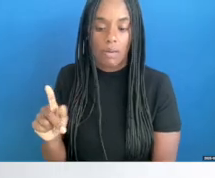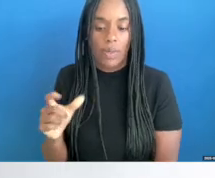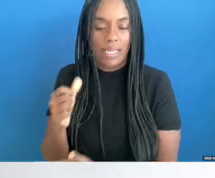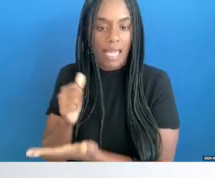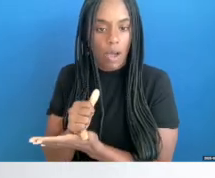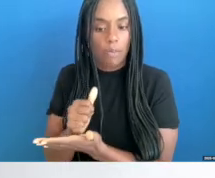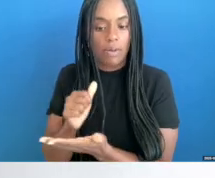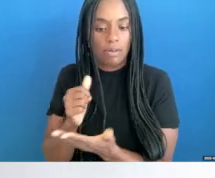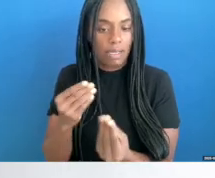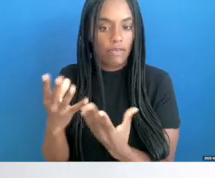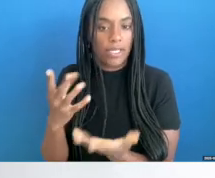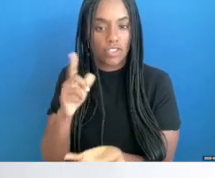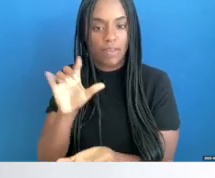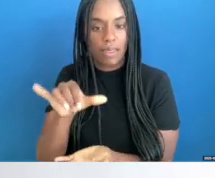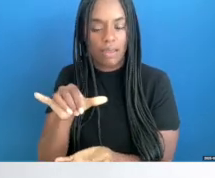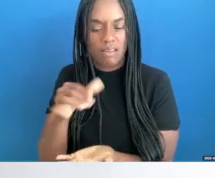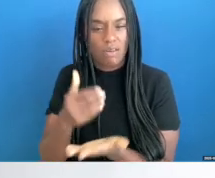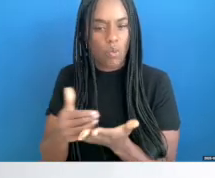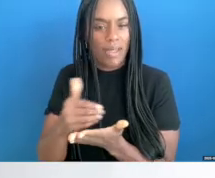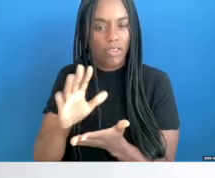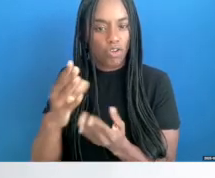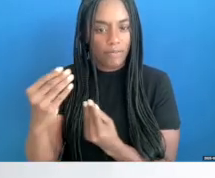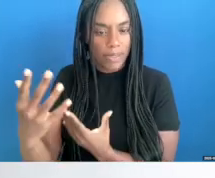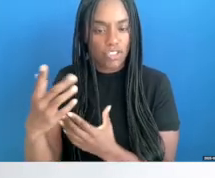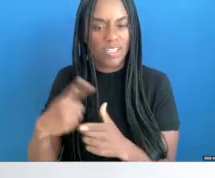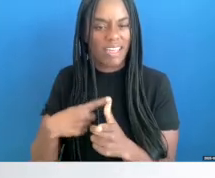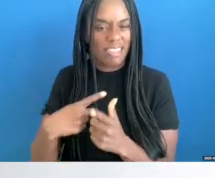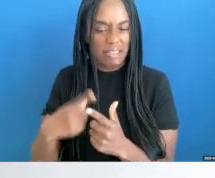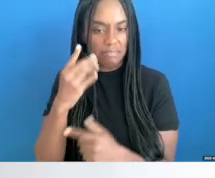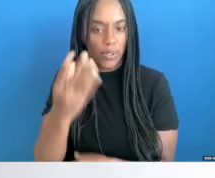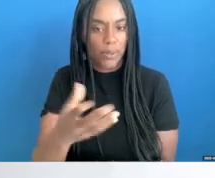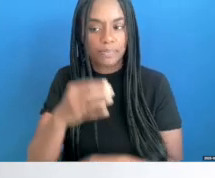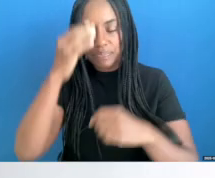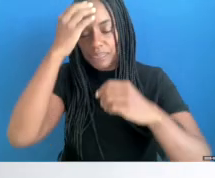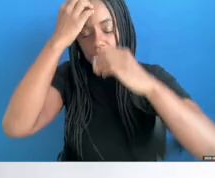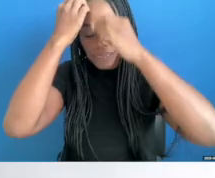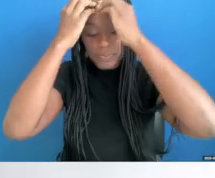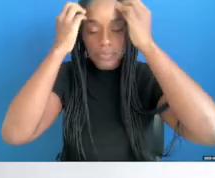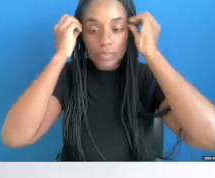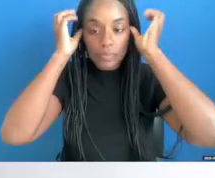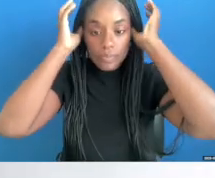and we'll gather your information and then get back to you.